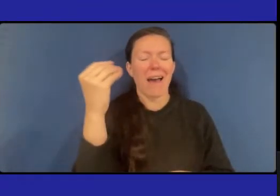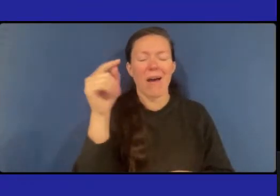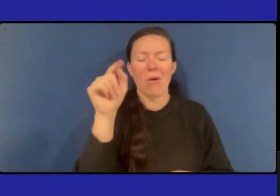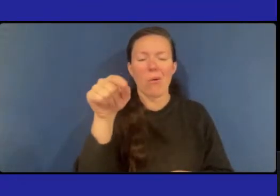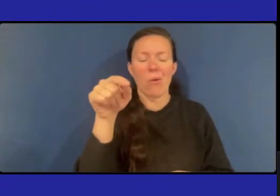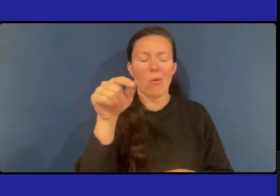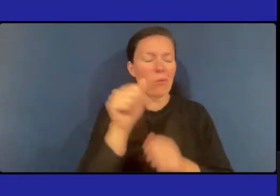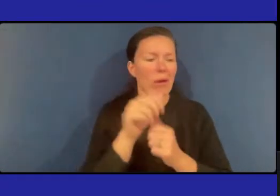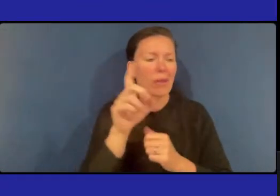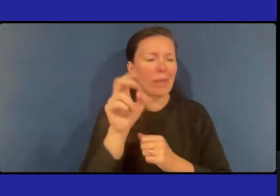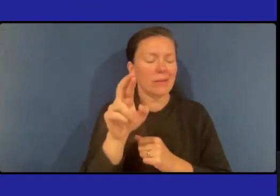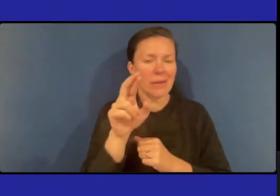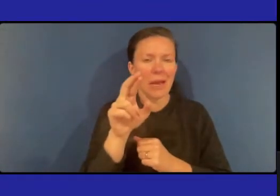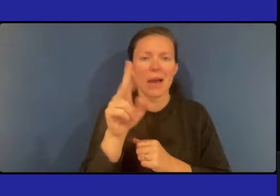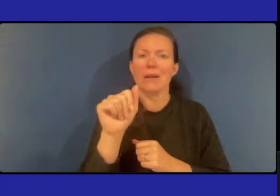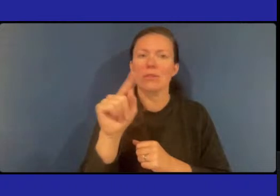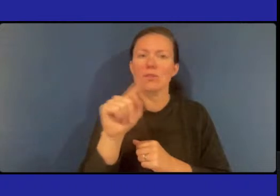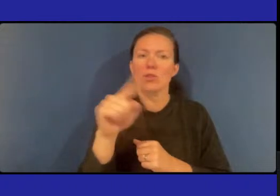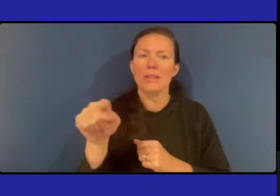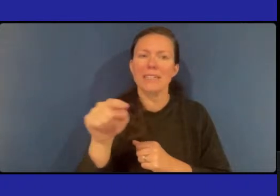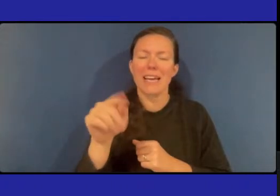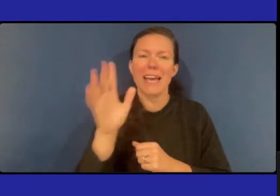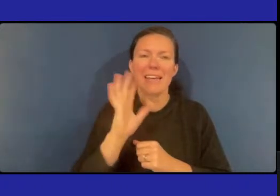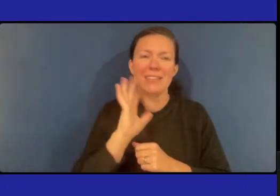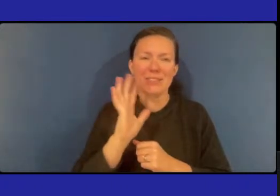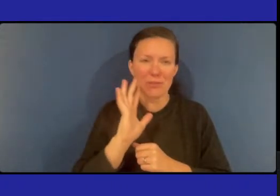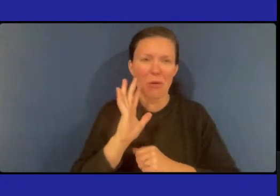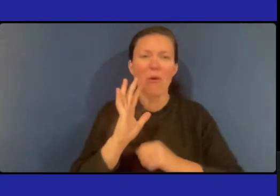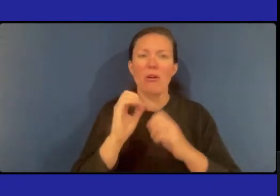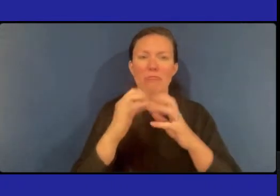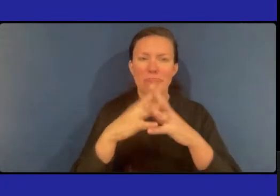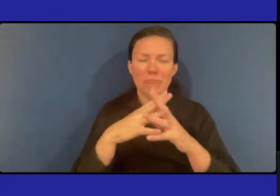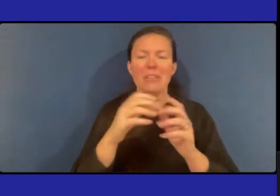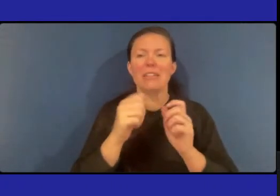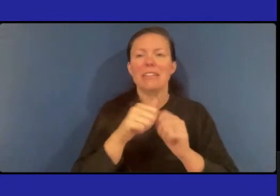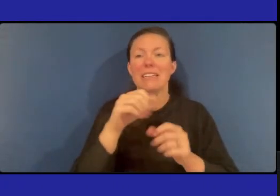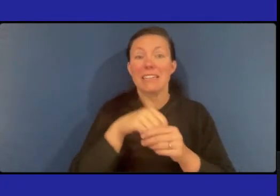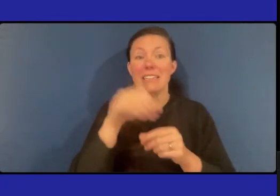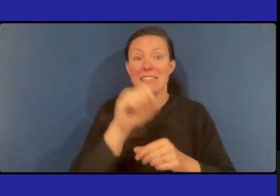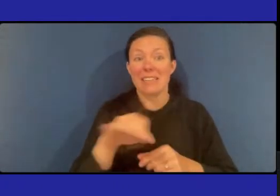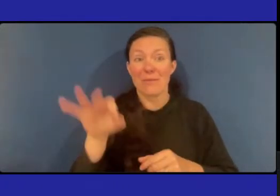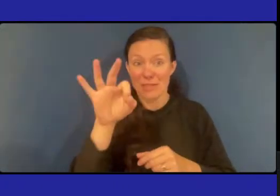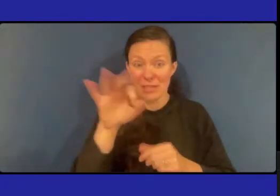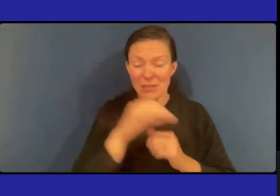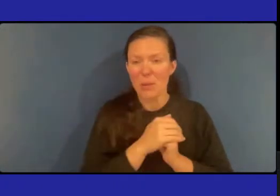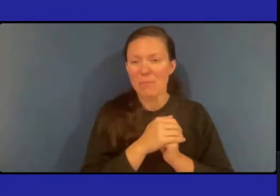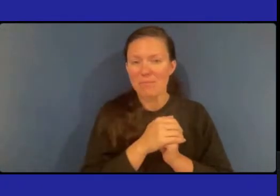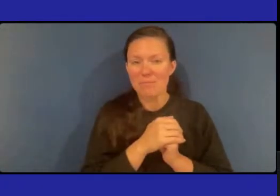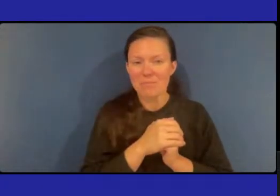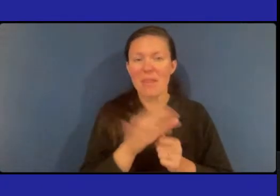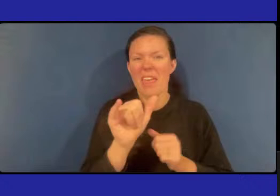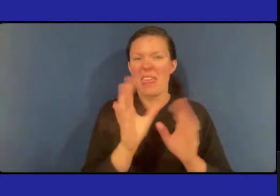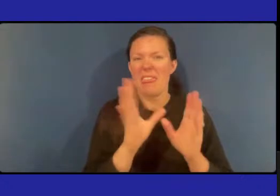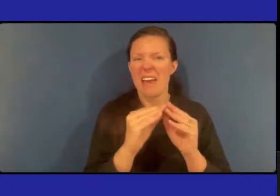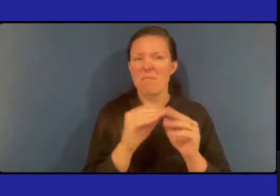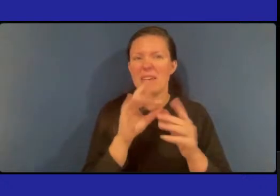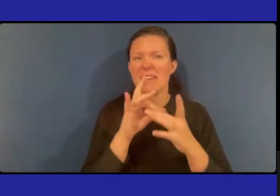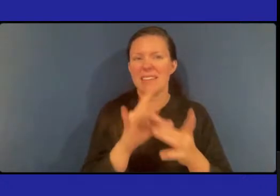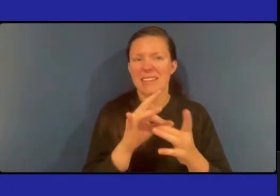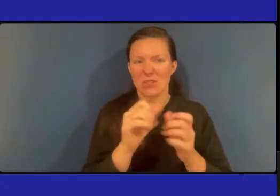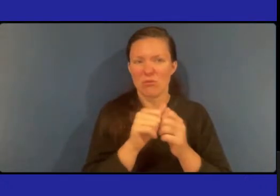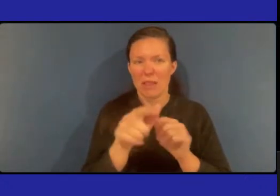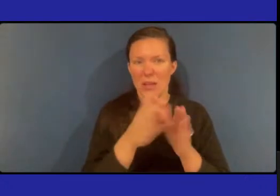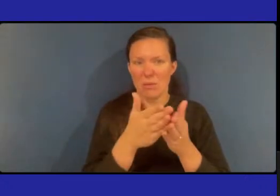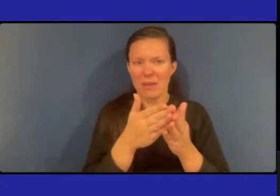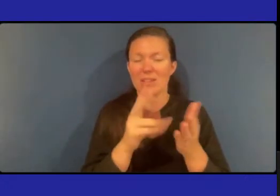Dr. Katz's old haunt in San Francisco for the American College of Surgeons. That meeting is about both my